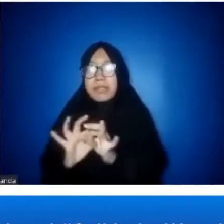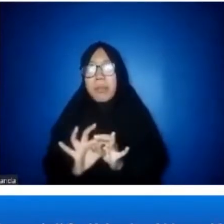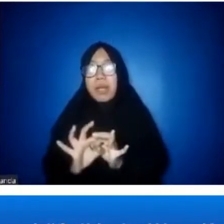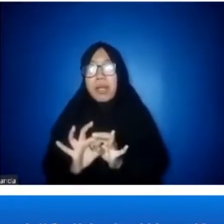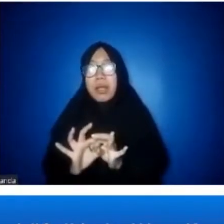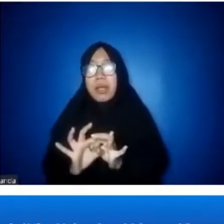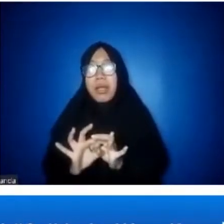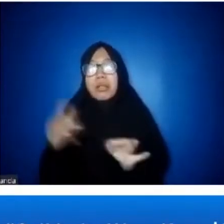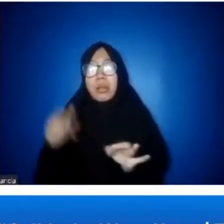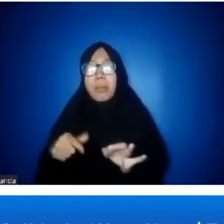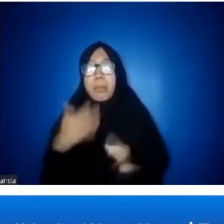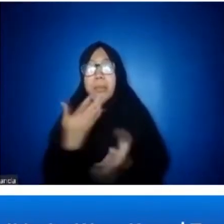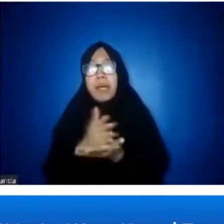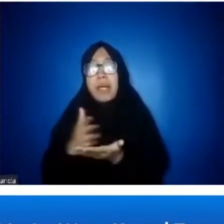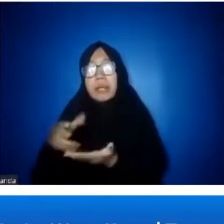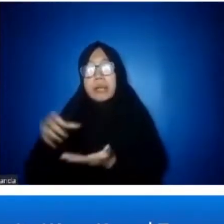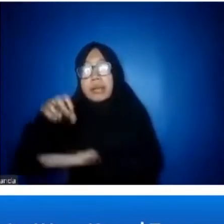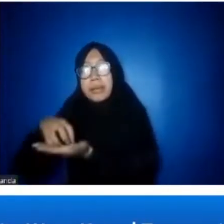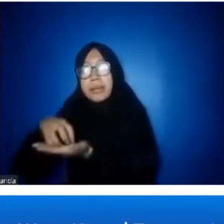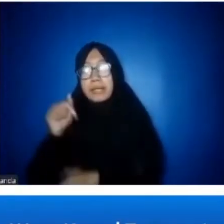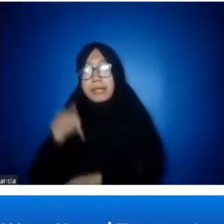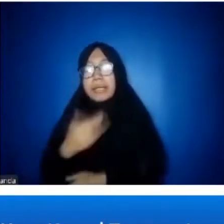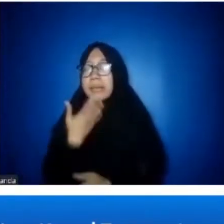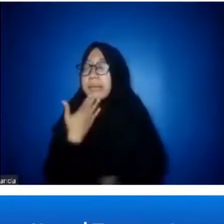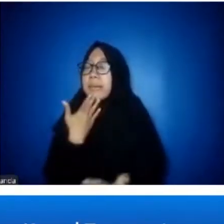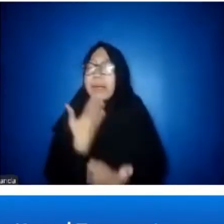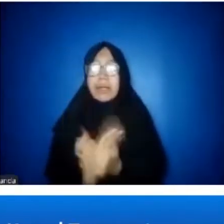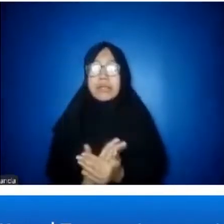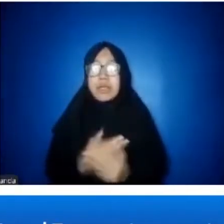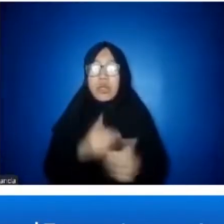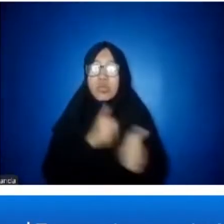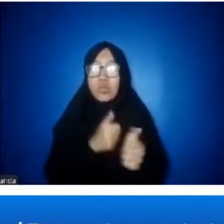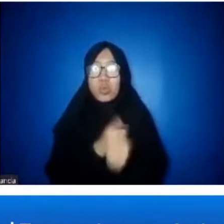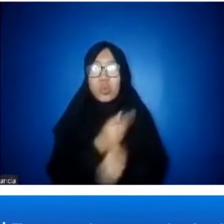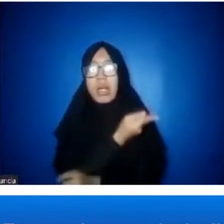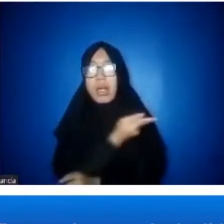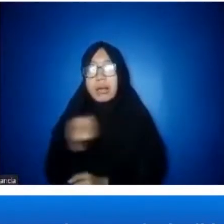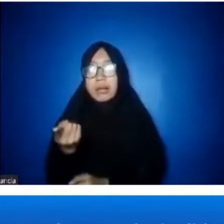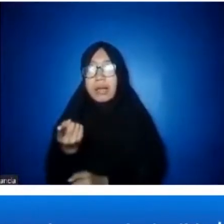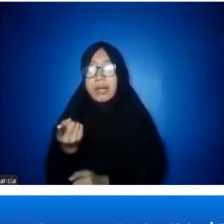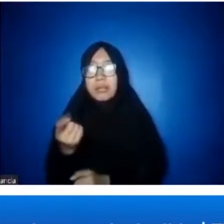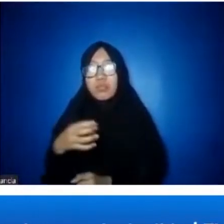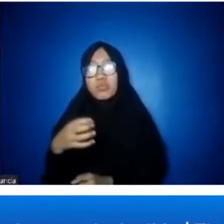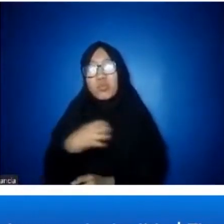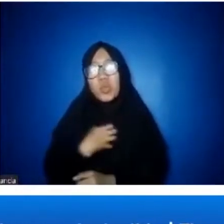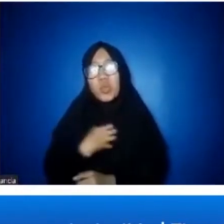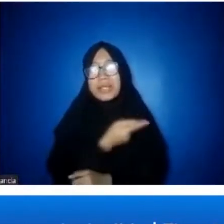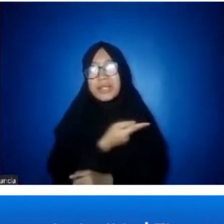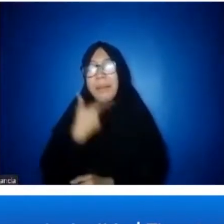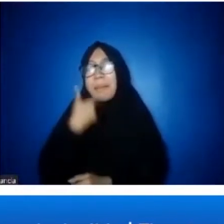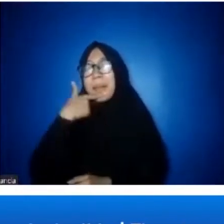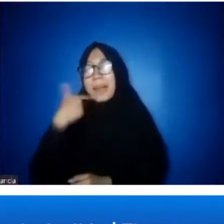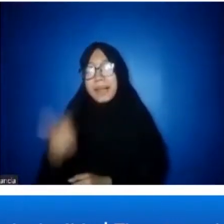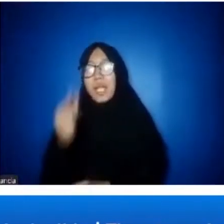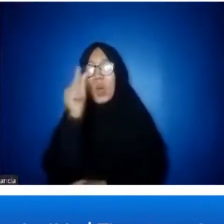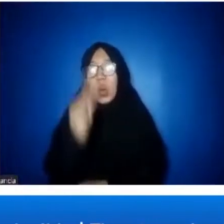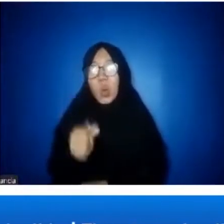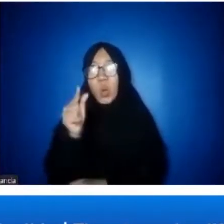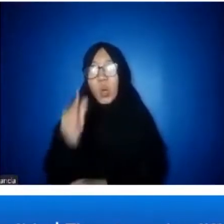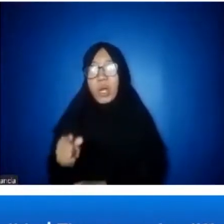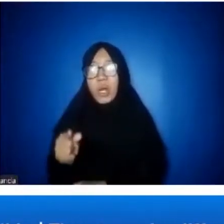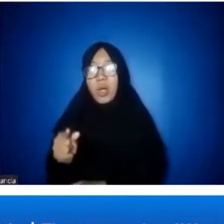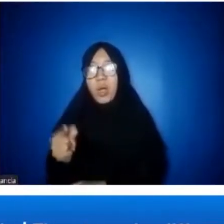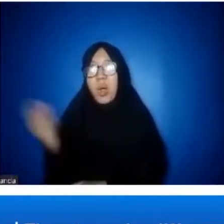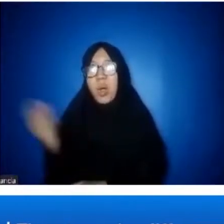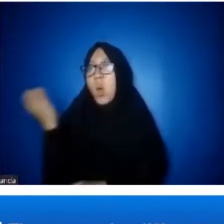gratitude towards your support, I think is crucial. Hong Kong people really value those supports, and they see it as